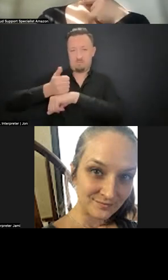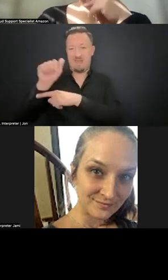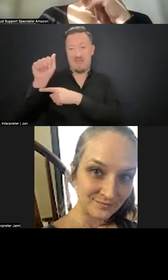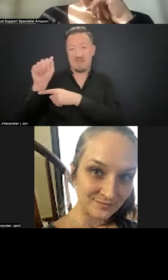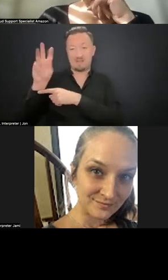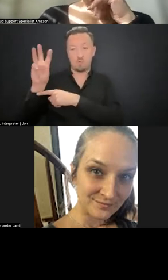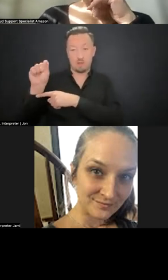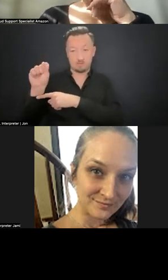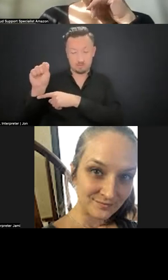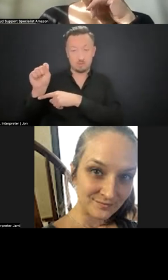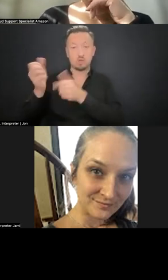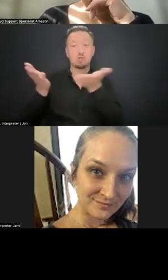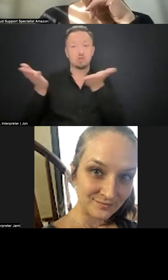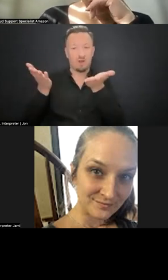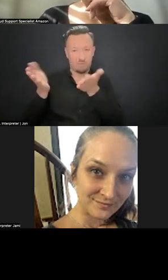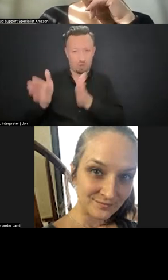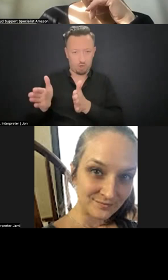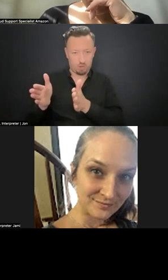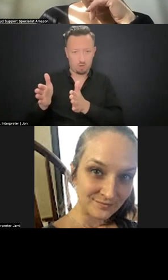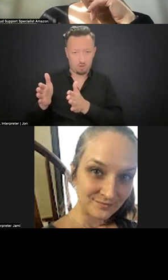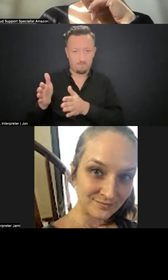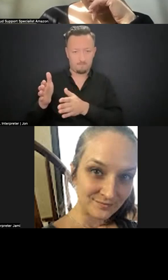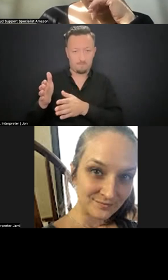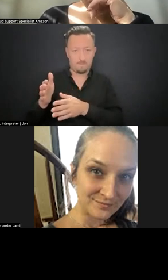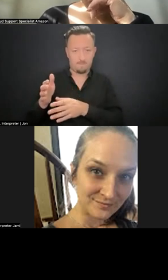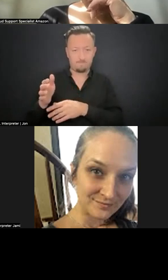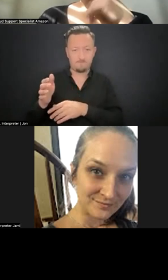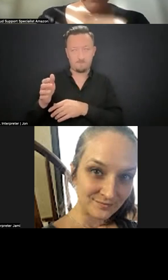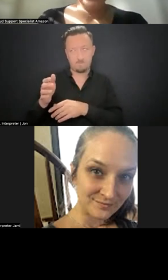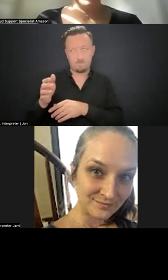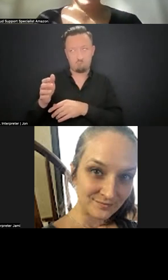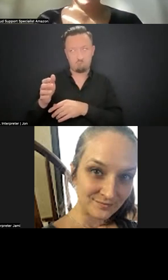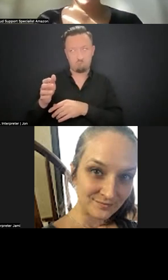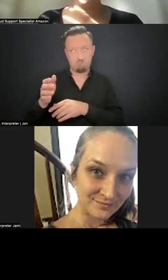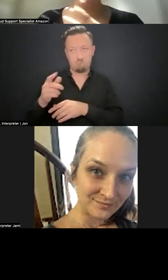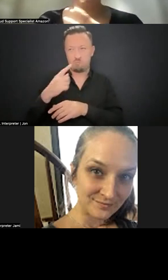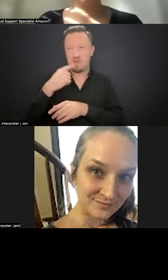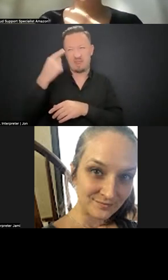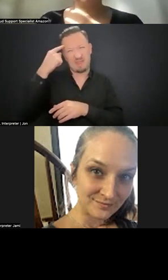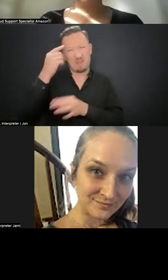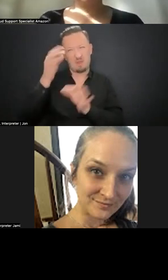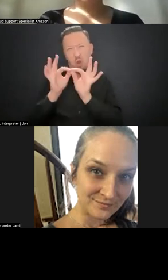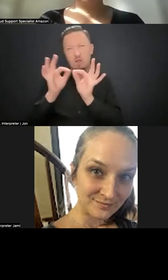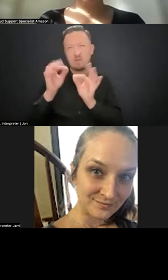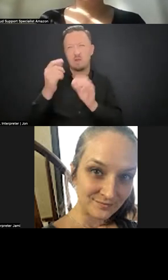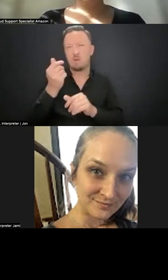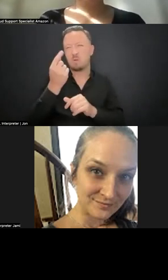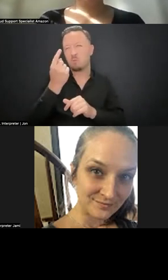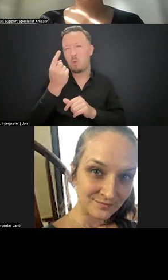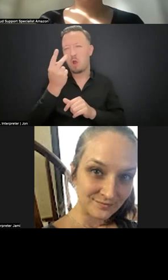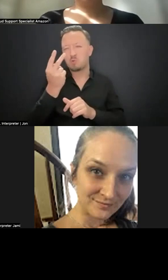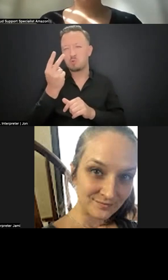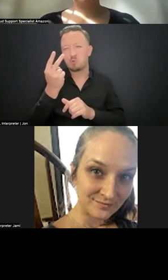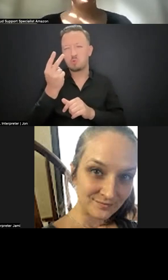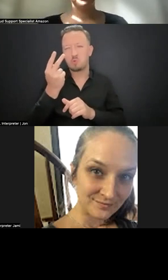That's going to give us, that's going to be almost, I think, few cents a minute, an hour,